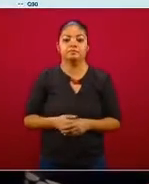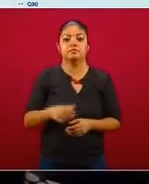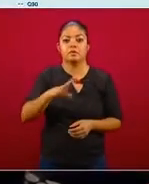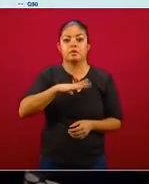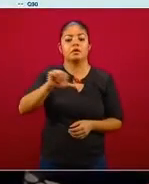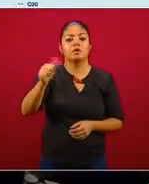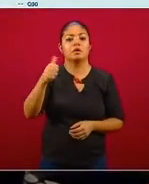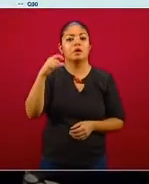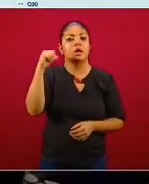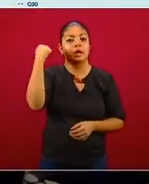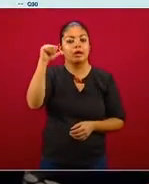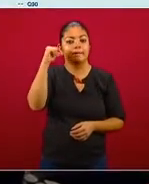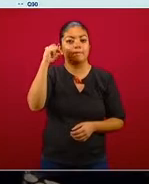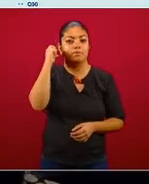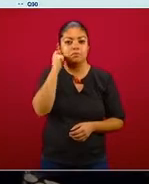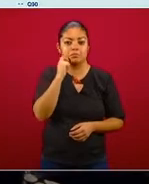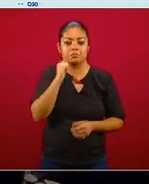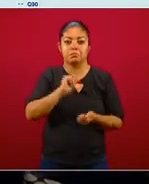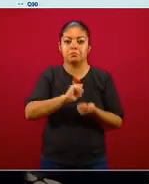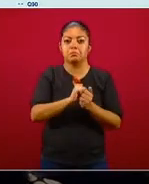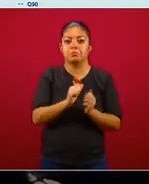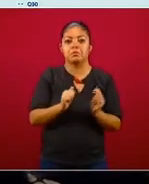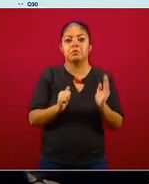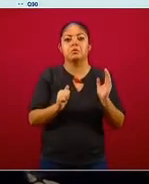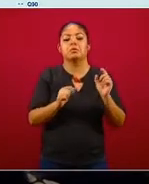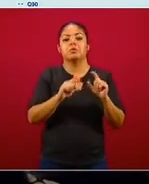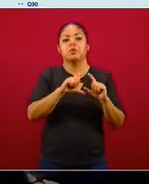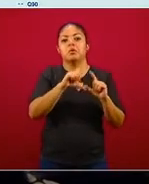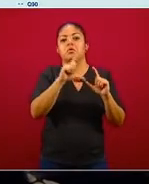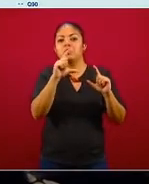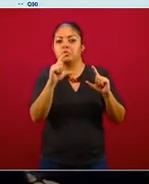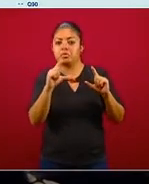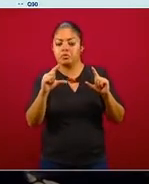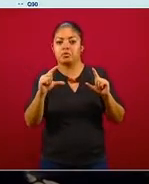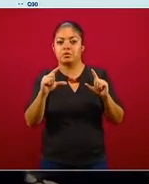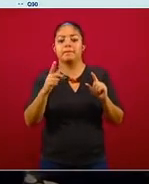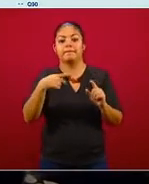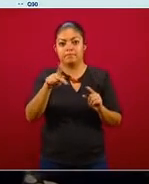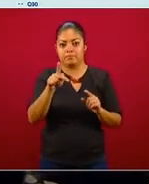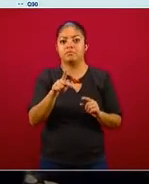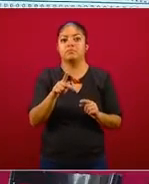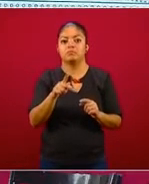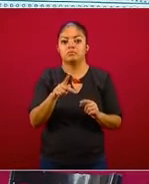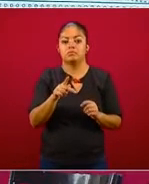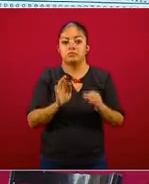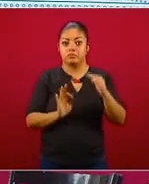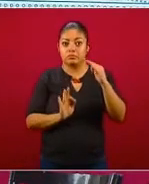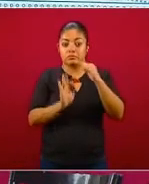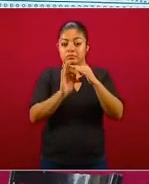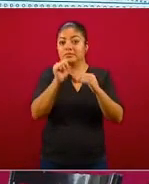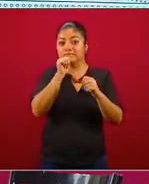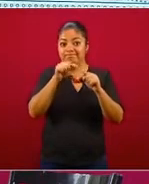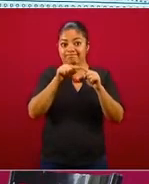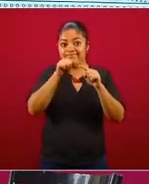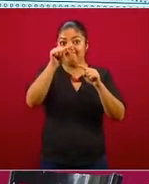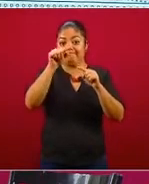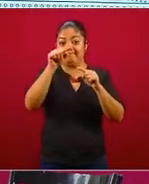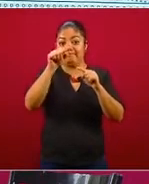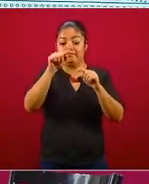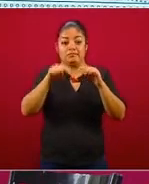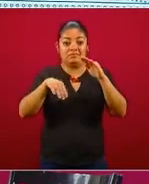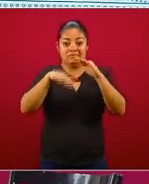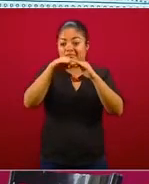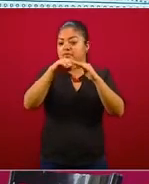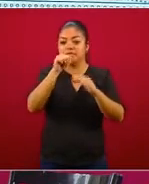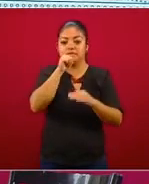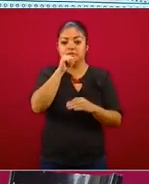We started with the menos prediction convergencia, es for una curva cities that más had more than extensa, pero 800,000 todavía bastante cercana a lo inhabitants que because they have finalmente a está ocurriendo.